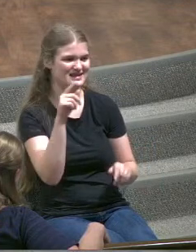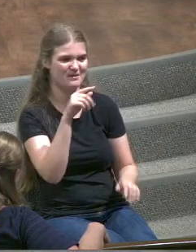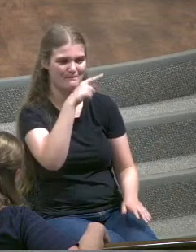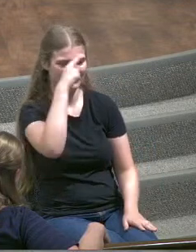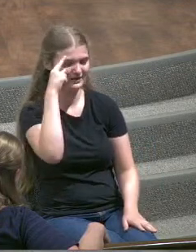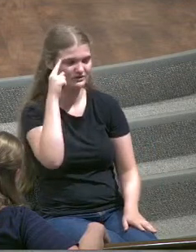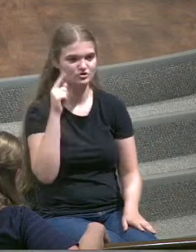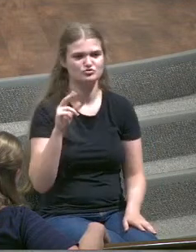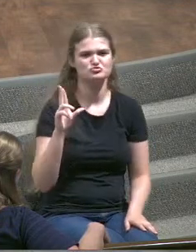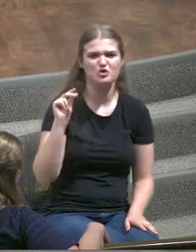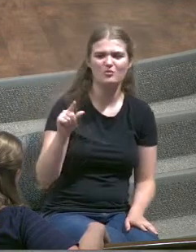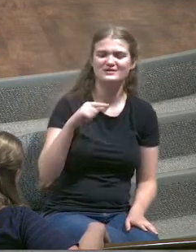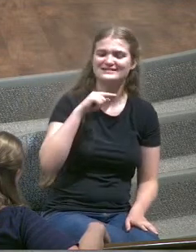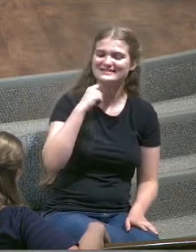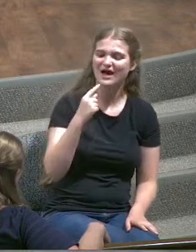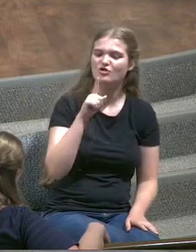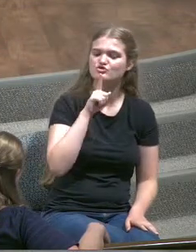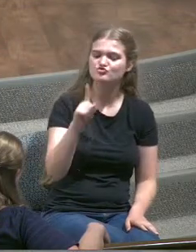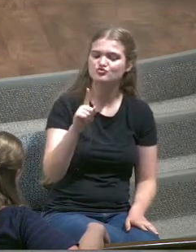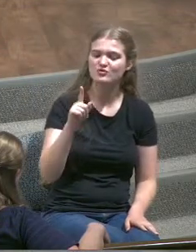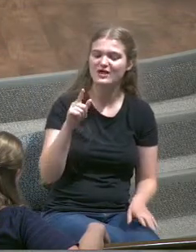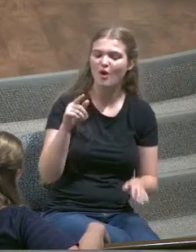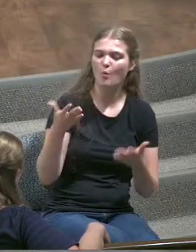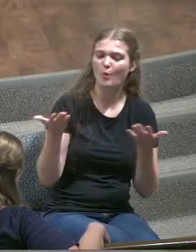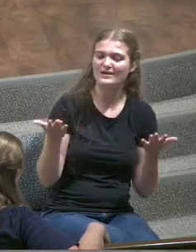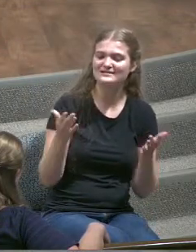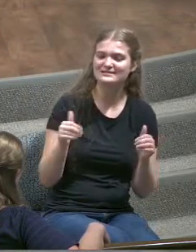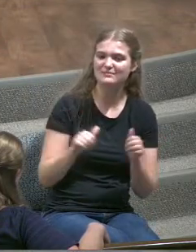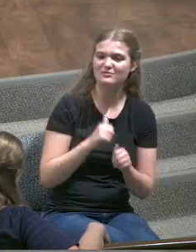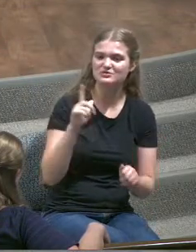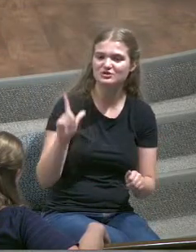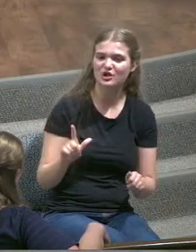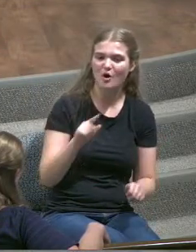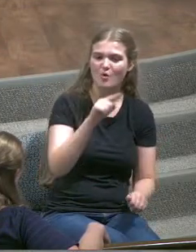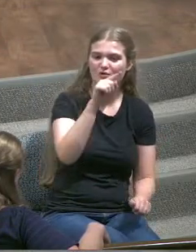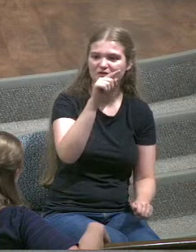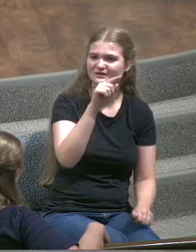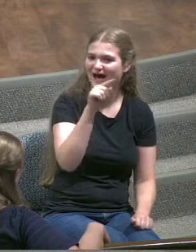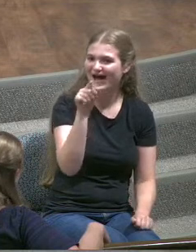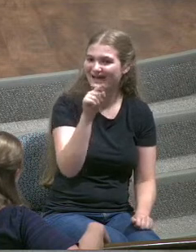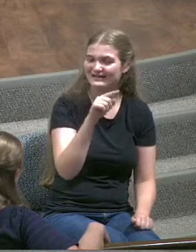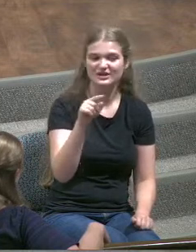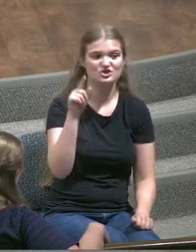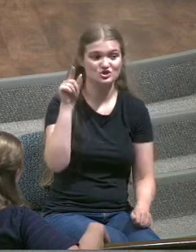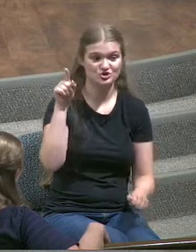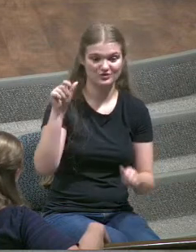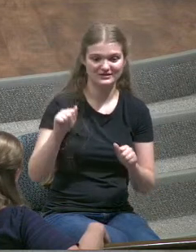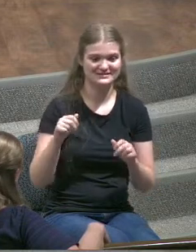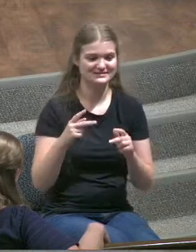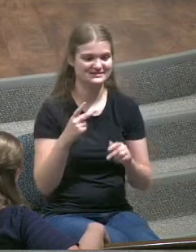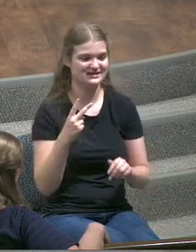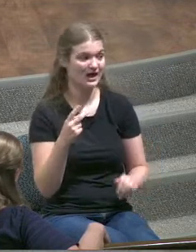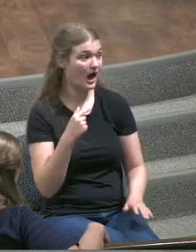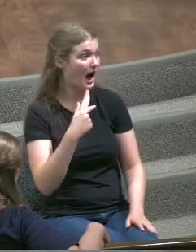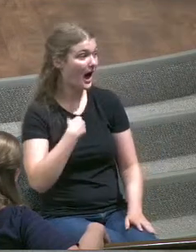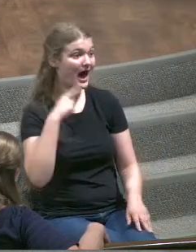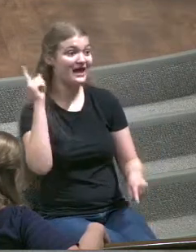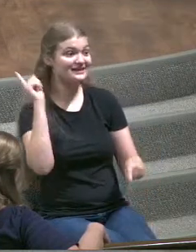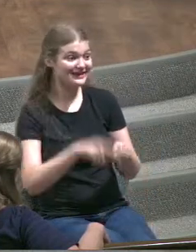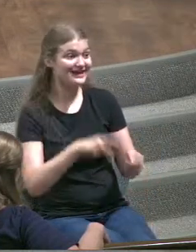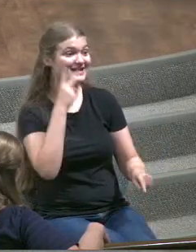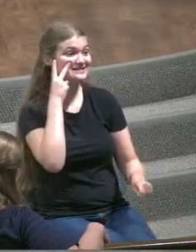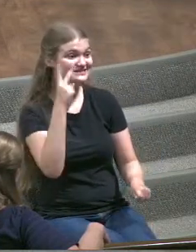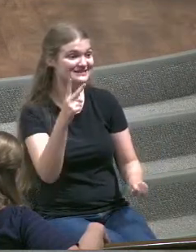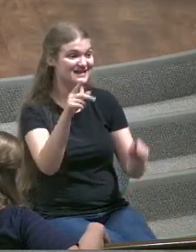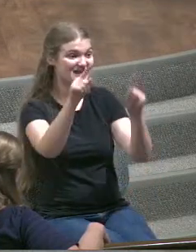What's the lowest line you can see? And this goes on for like what feels like 5 minutes. And finally, I can tell this